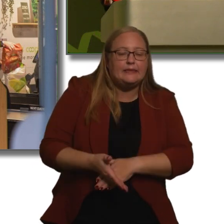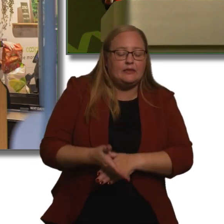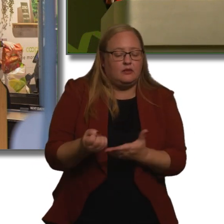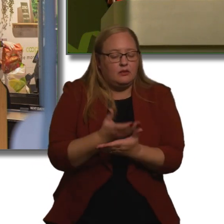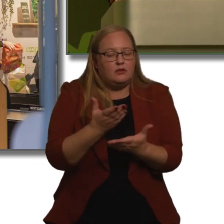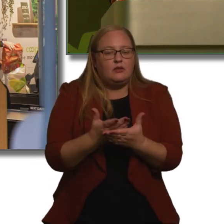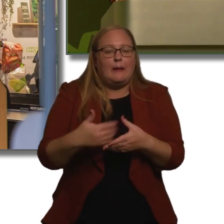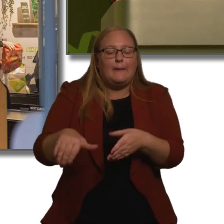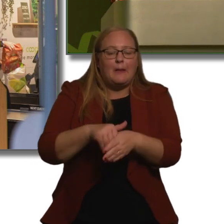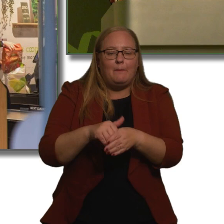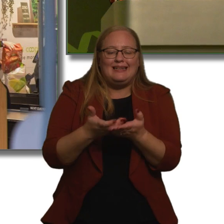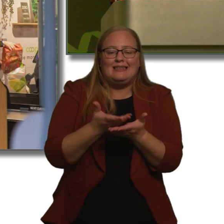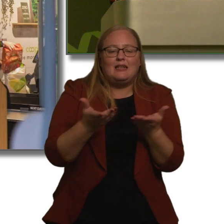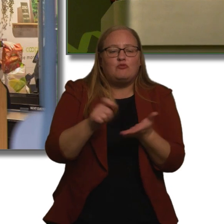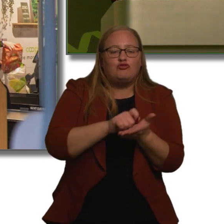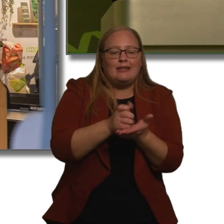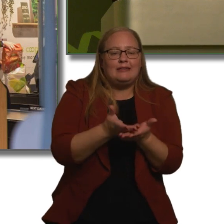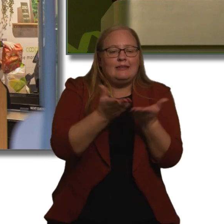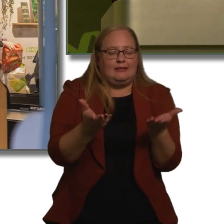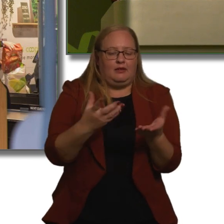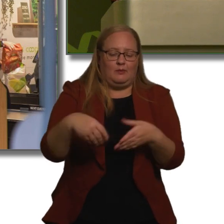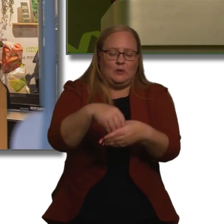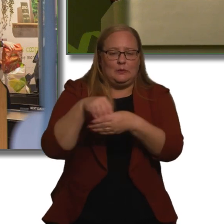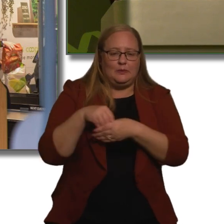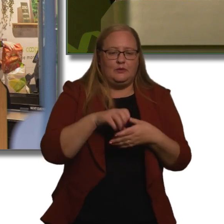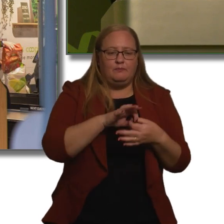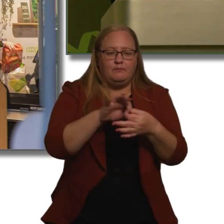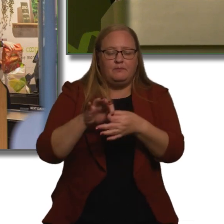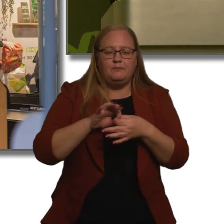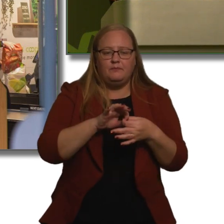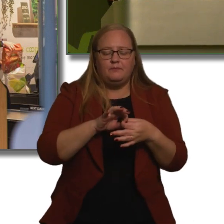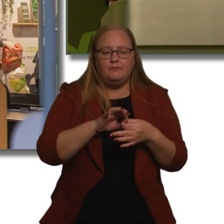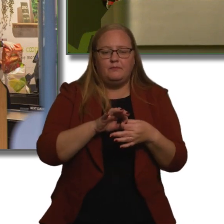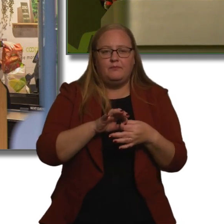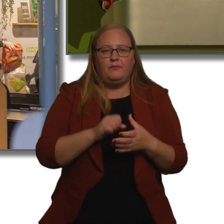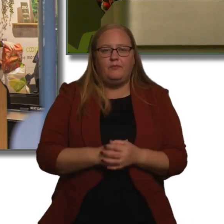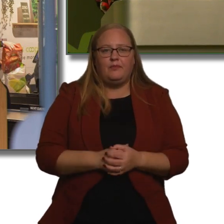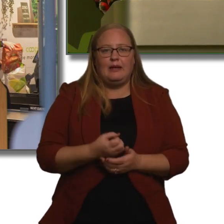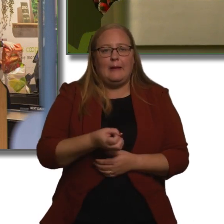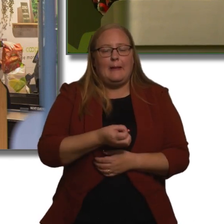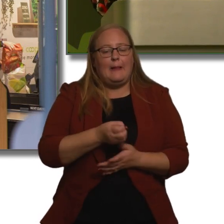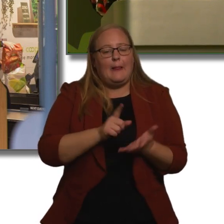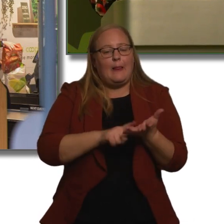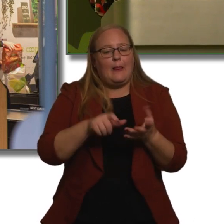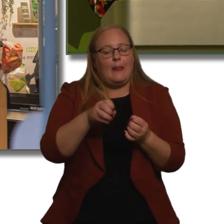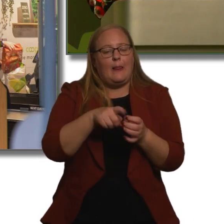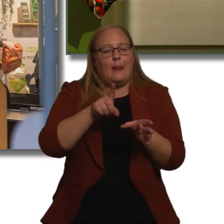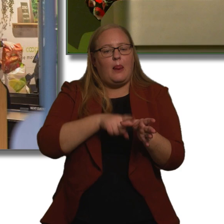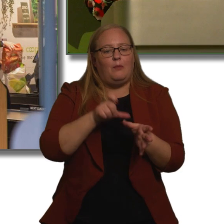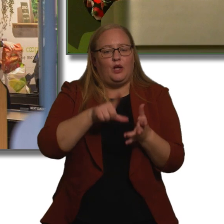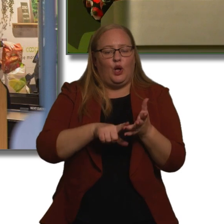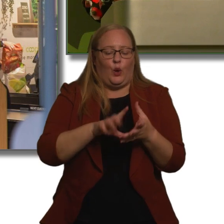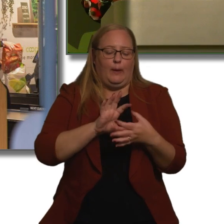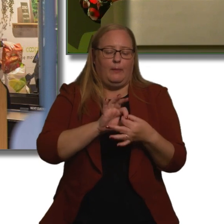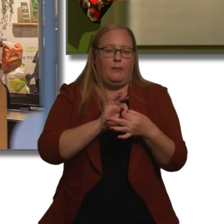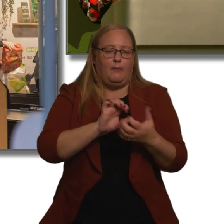democratic participation. We're partnering with Lubico, part of Co-op Denmark, to